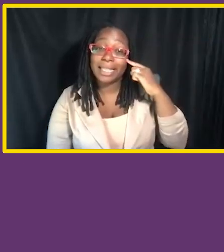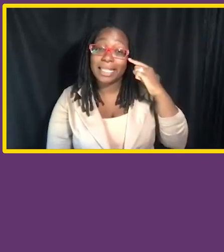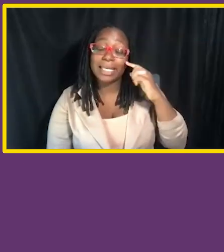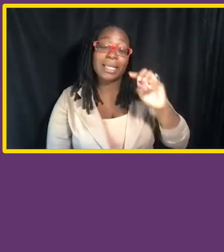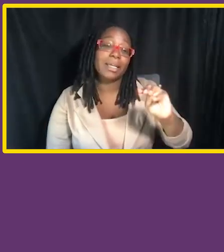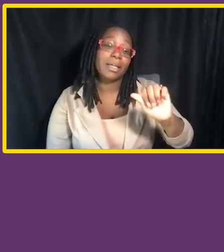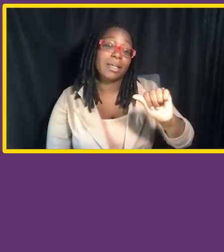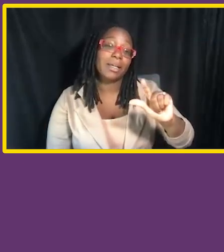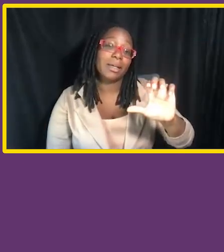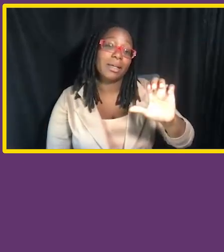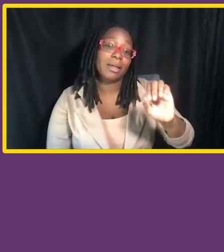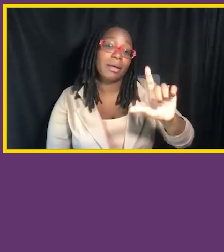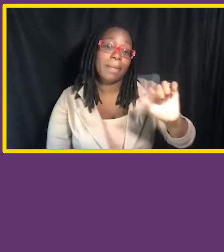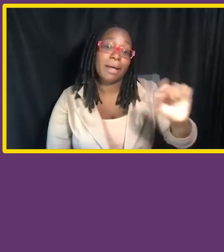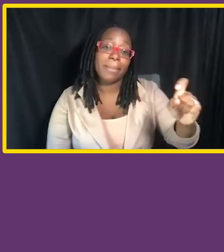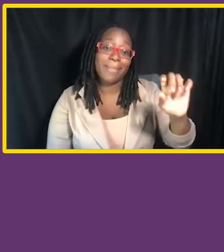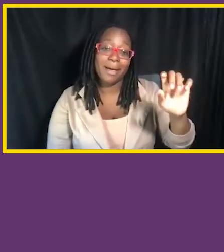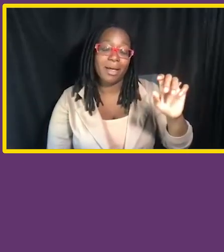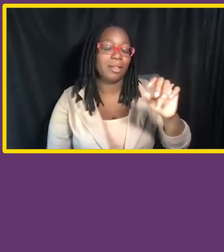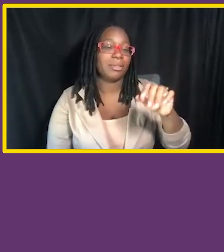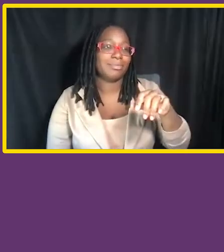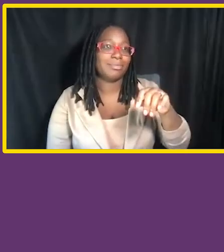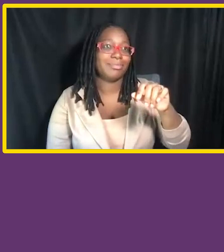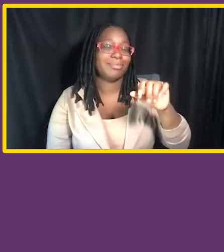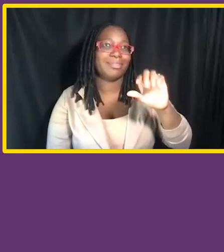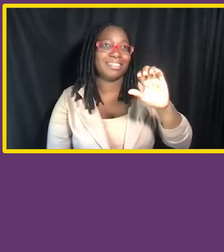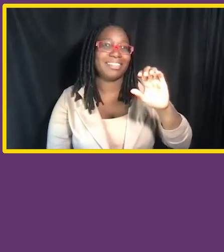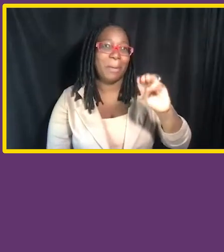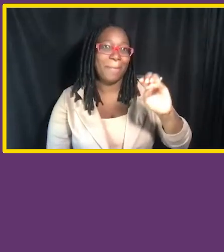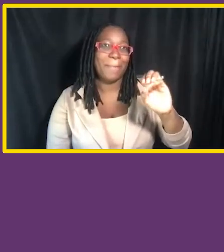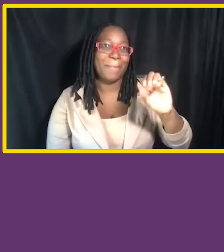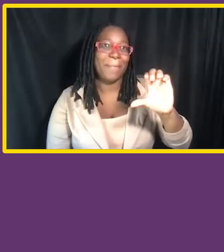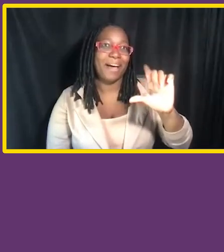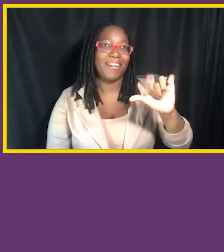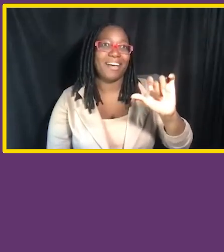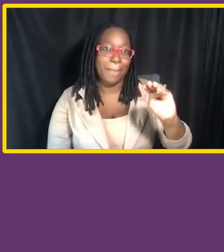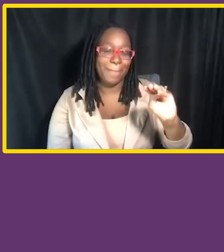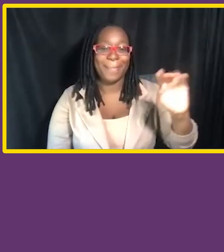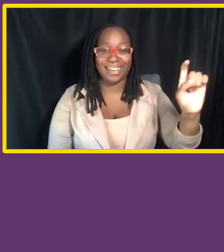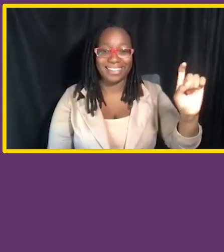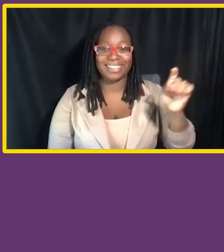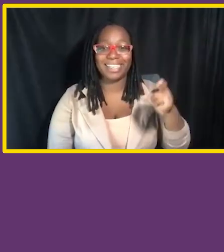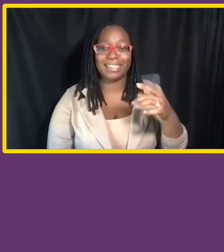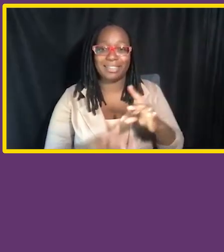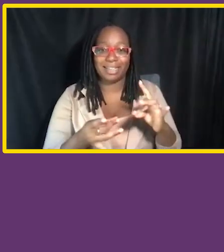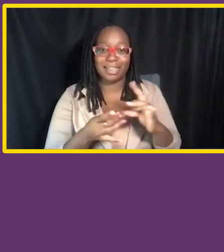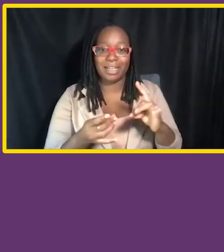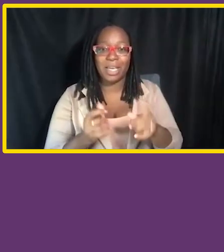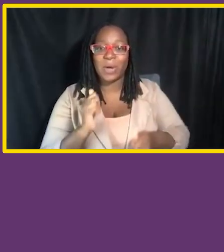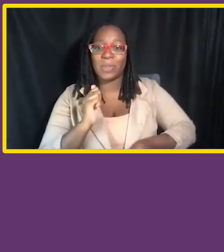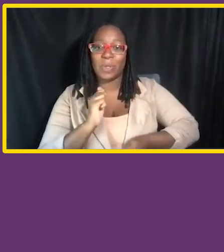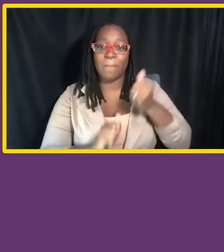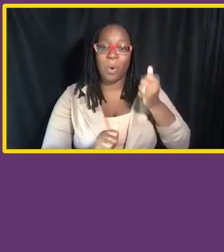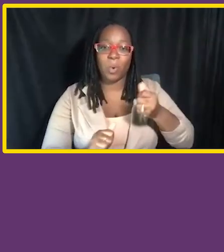the most despised woman in America is a Black woman. I didn't quote that directly, but I think that this is, misogynoir